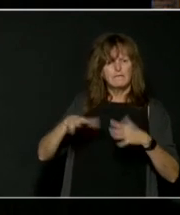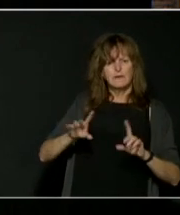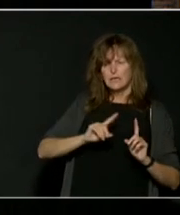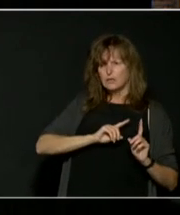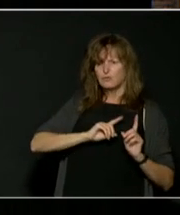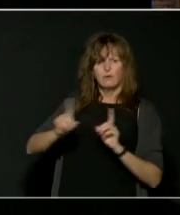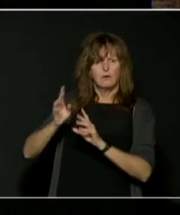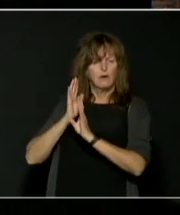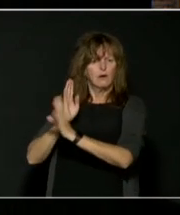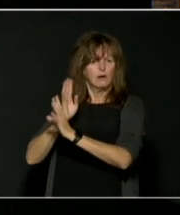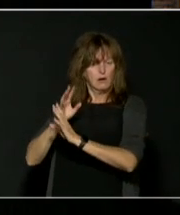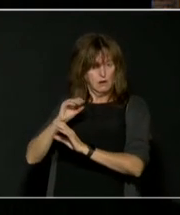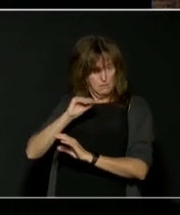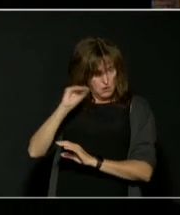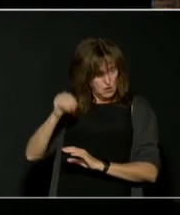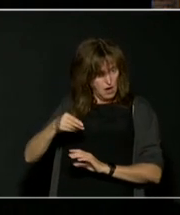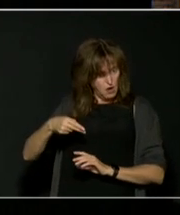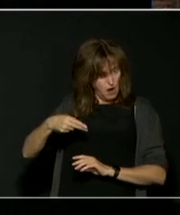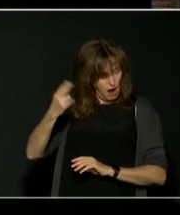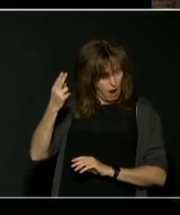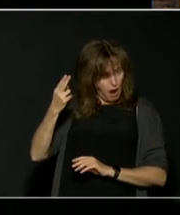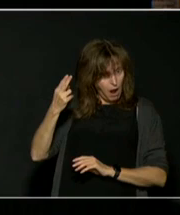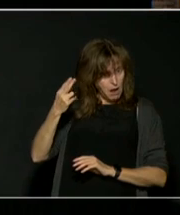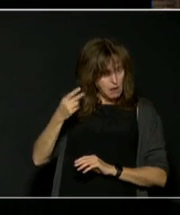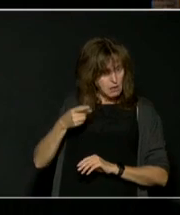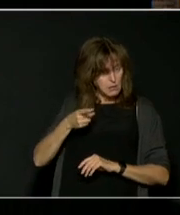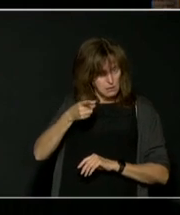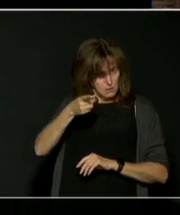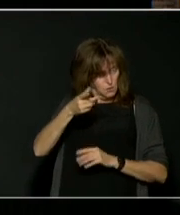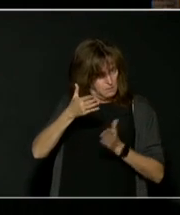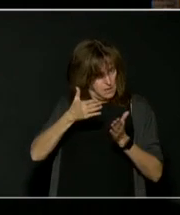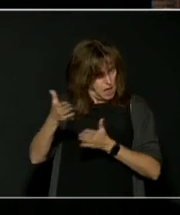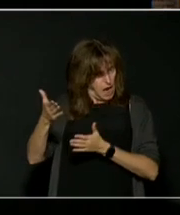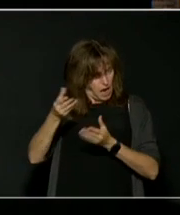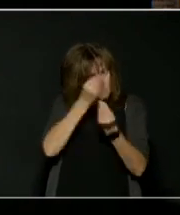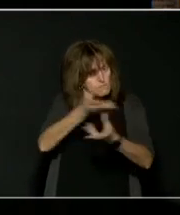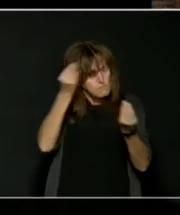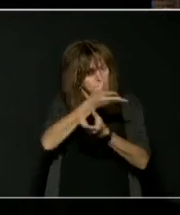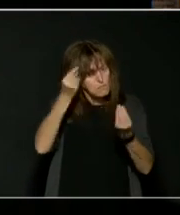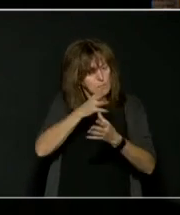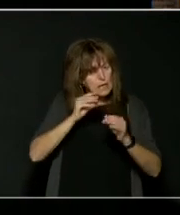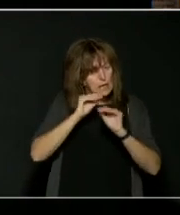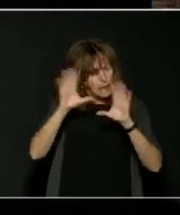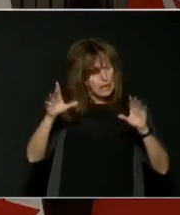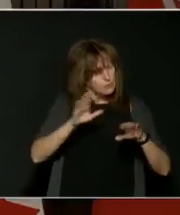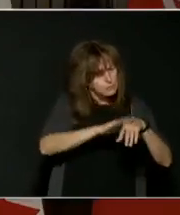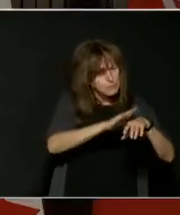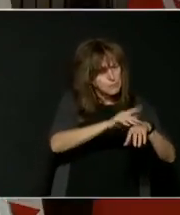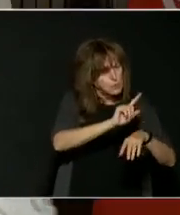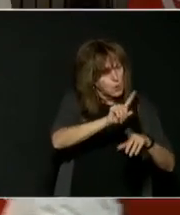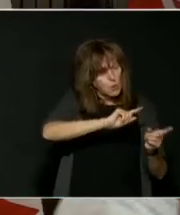this communication very, very clear to people? Back to Mr. Anderson again.